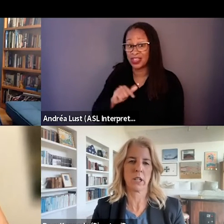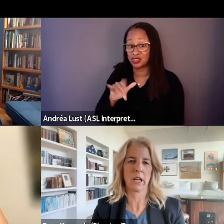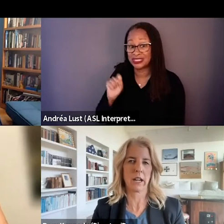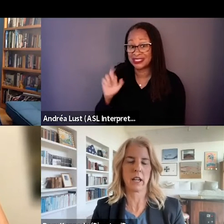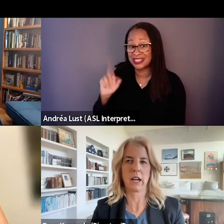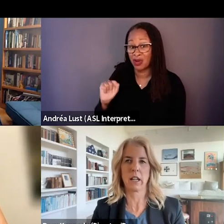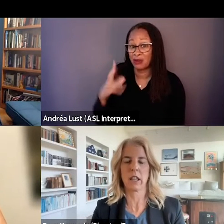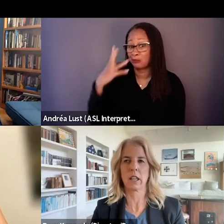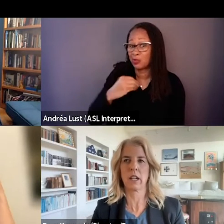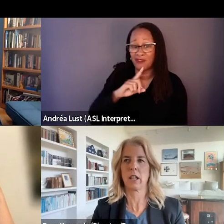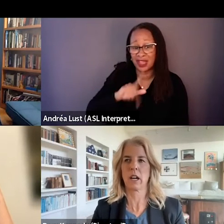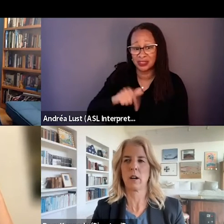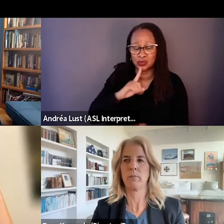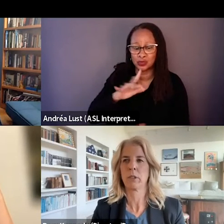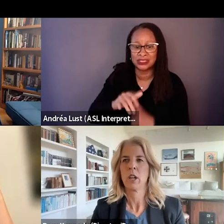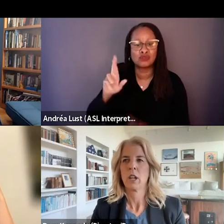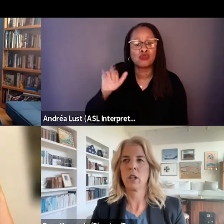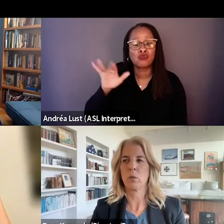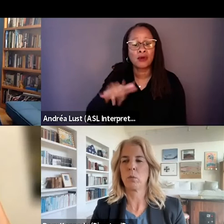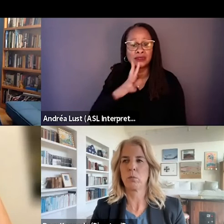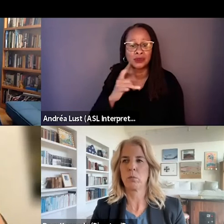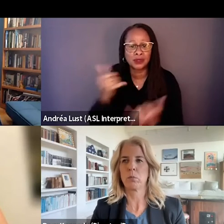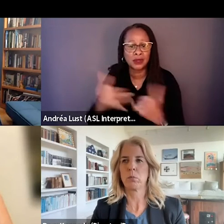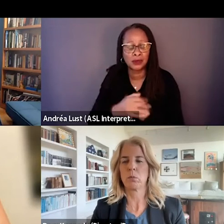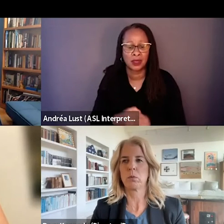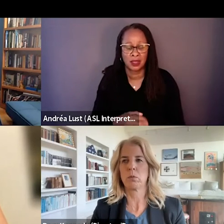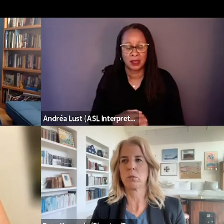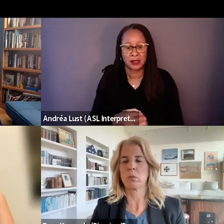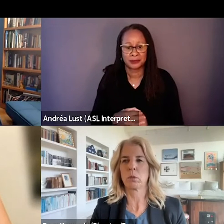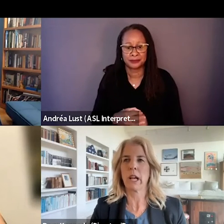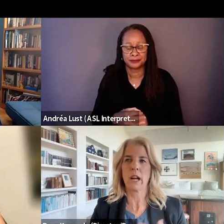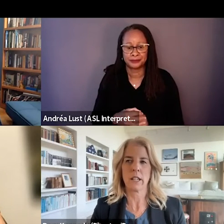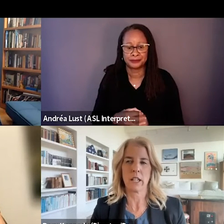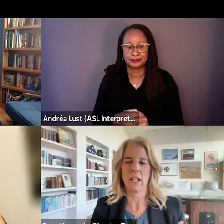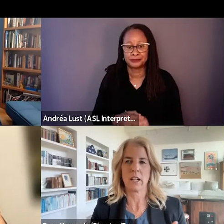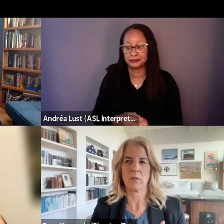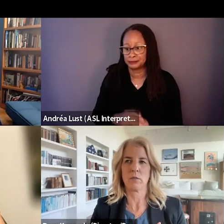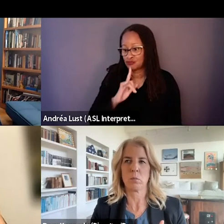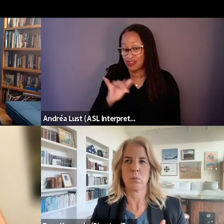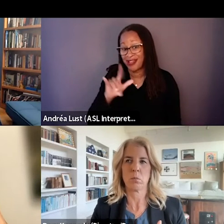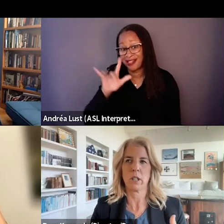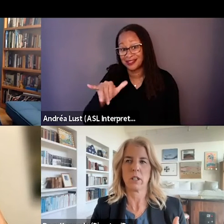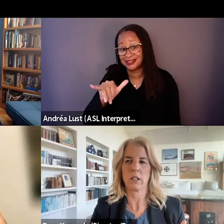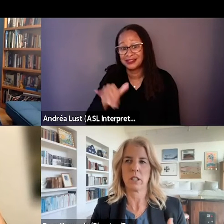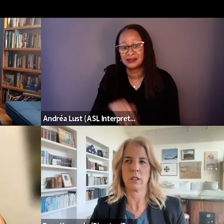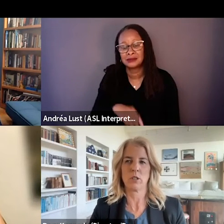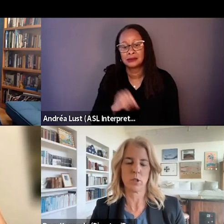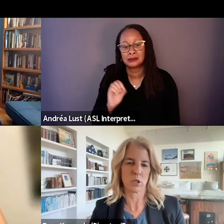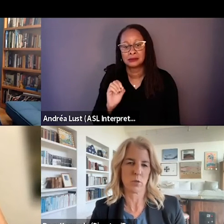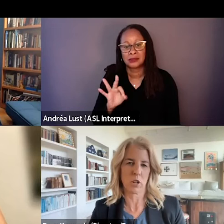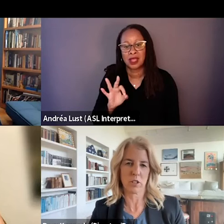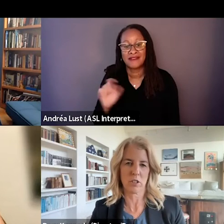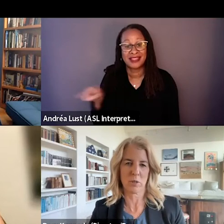it beautifully. I think that, you know, the reality of what